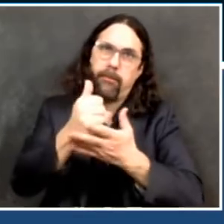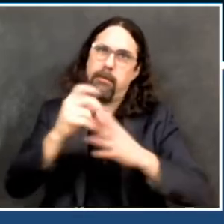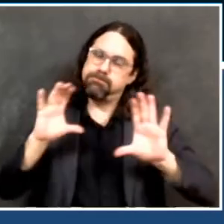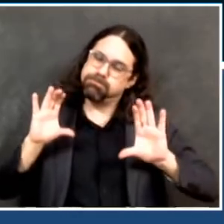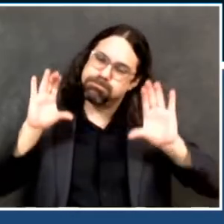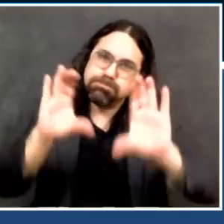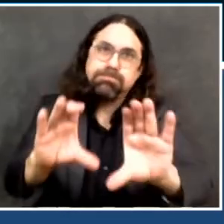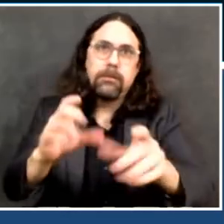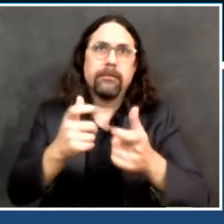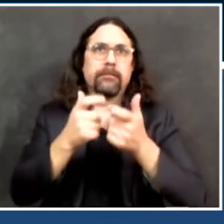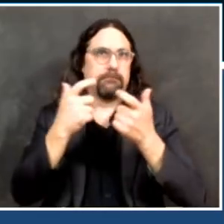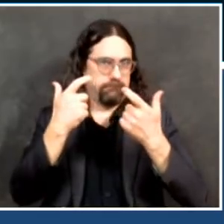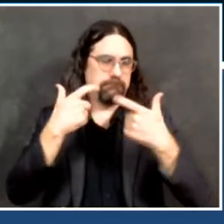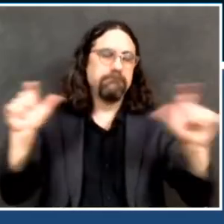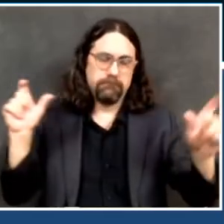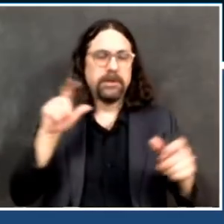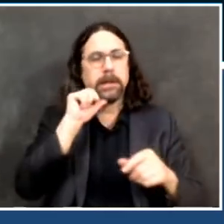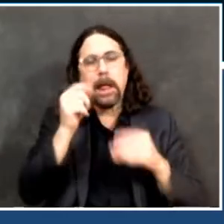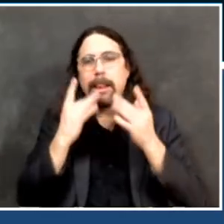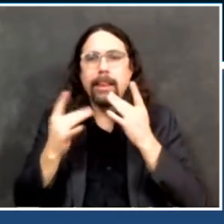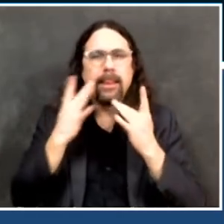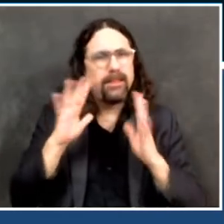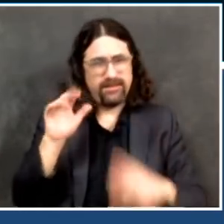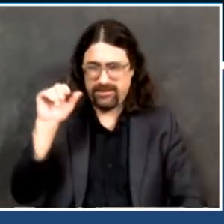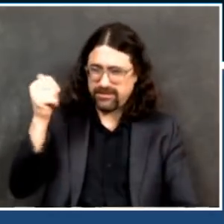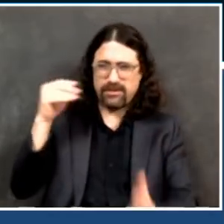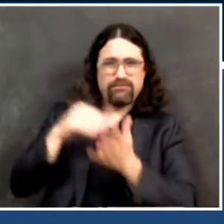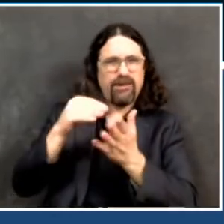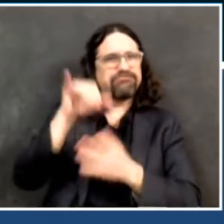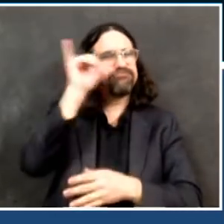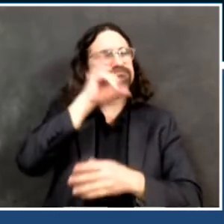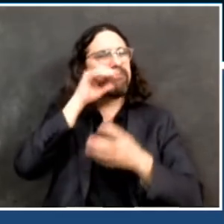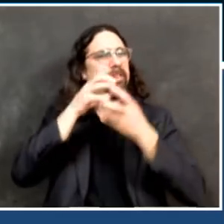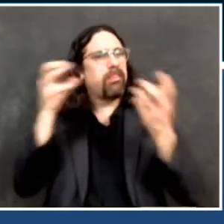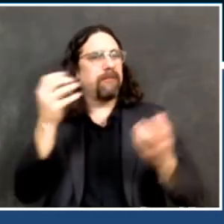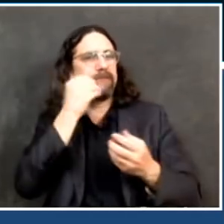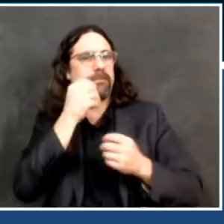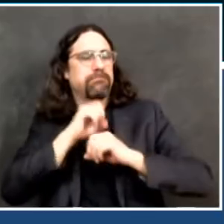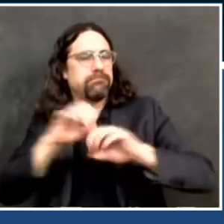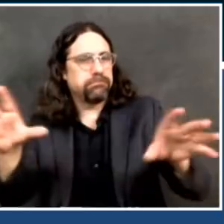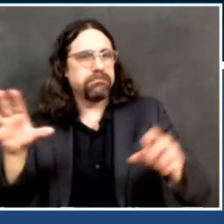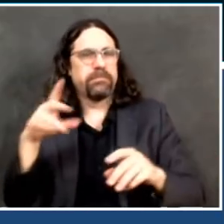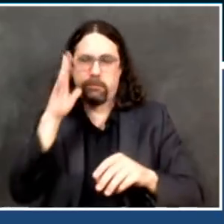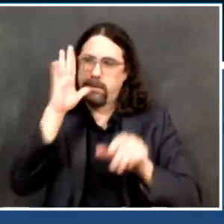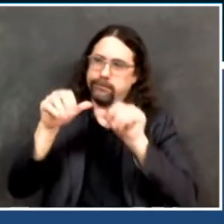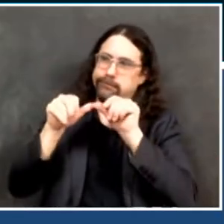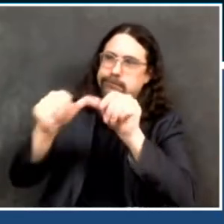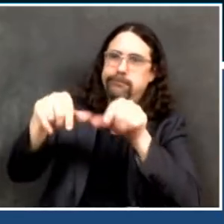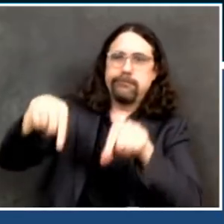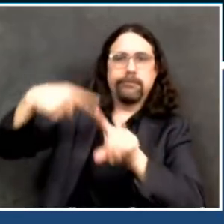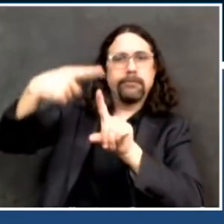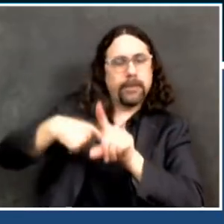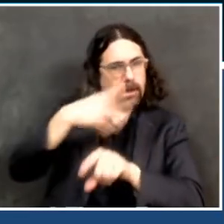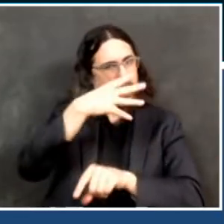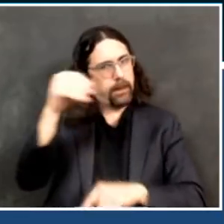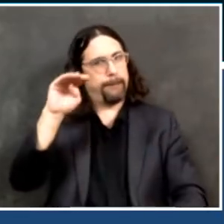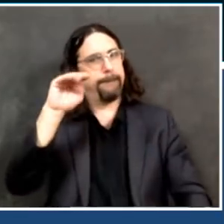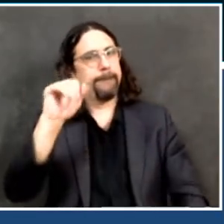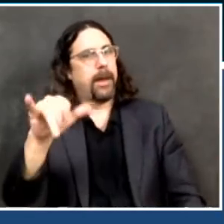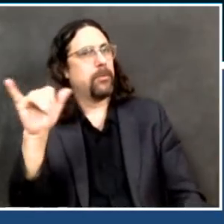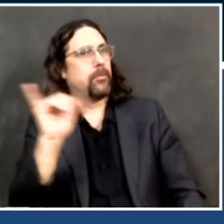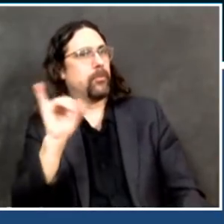So the second piece of the equation is making sure that as we're providing